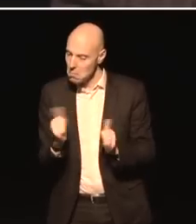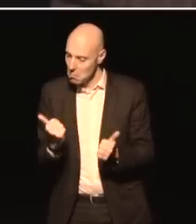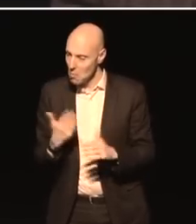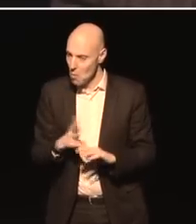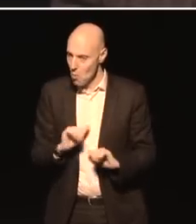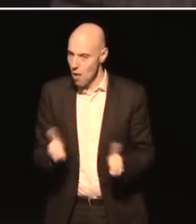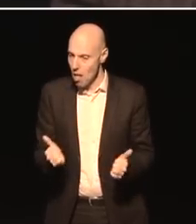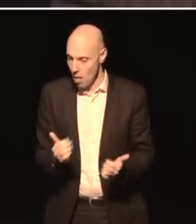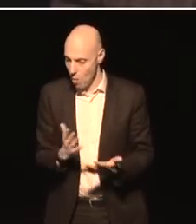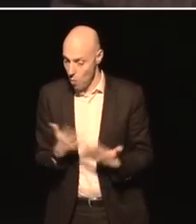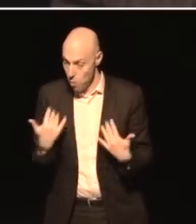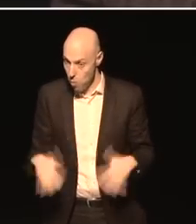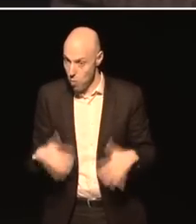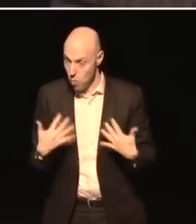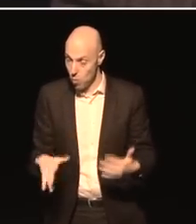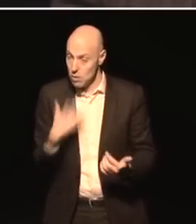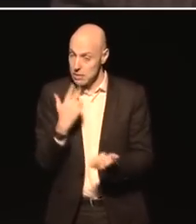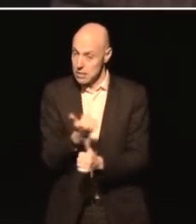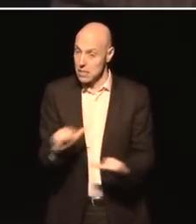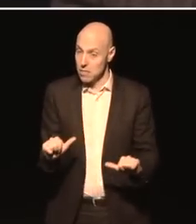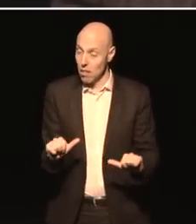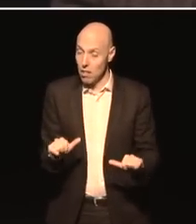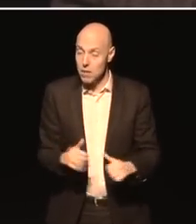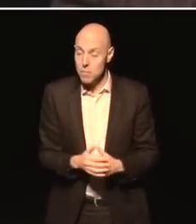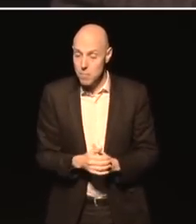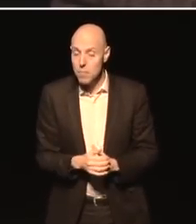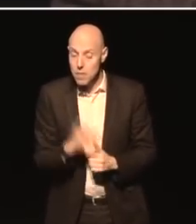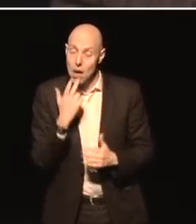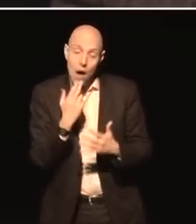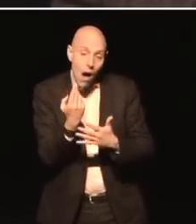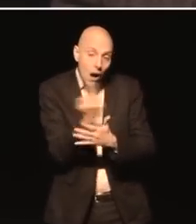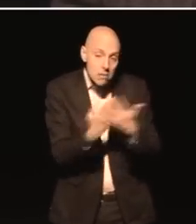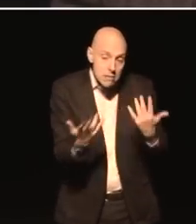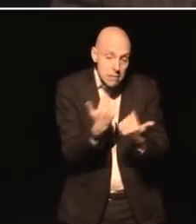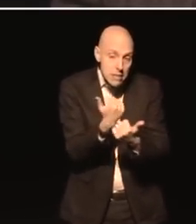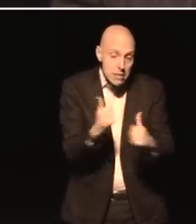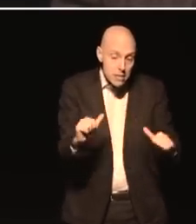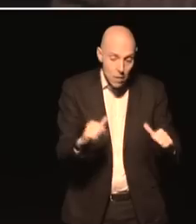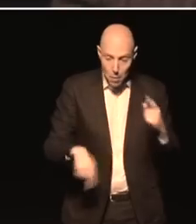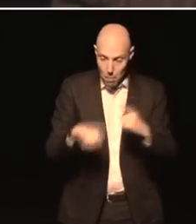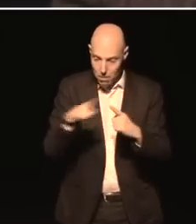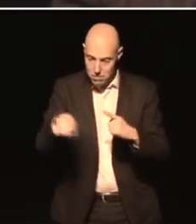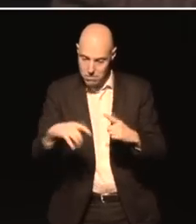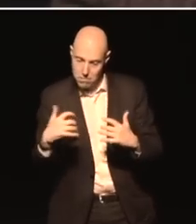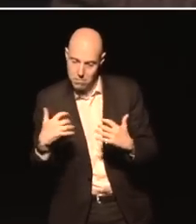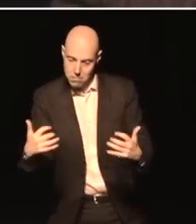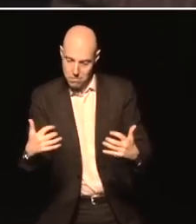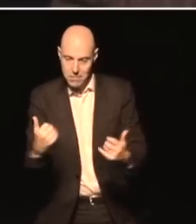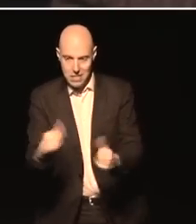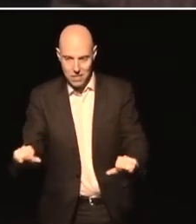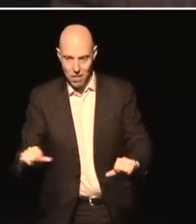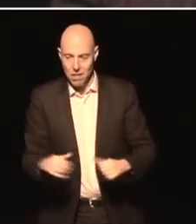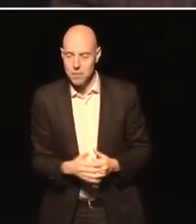been incredibly successful artistically, but also from all the other points of views.